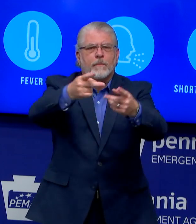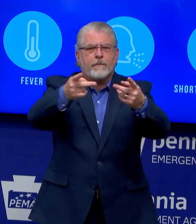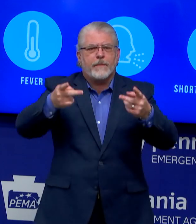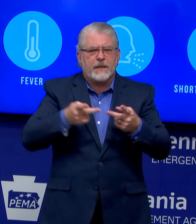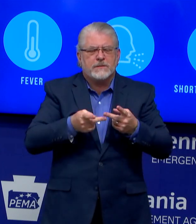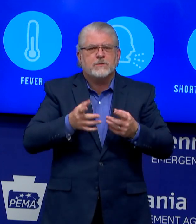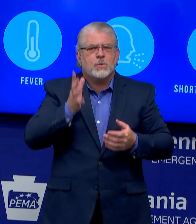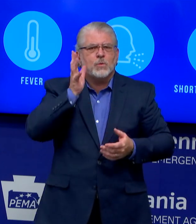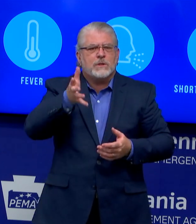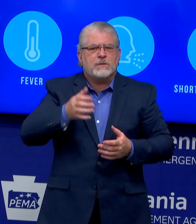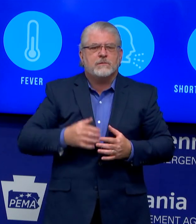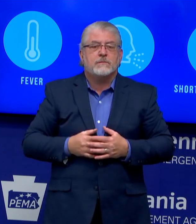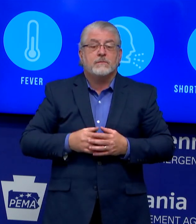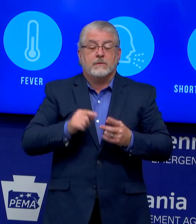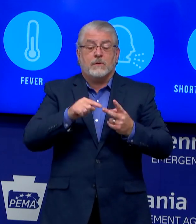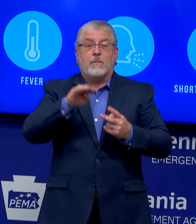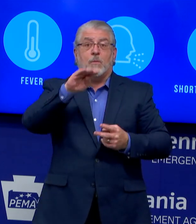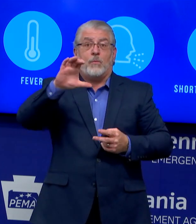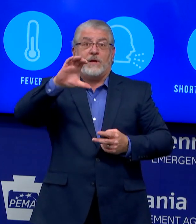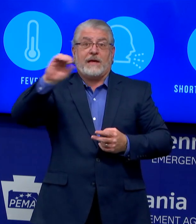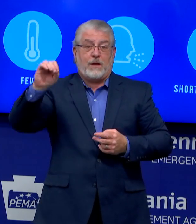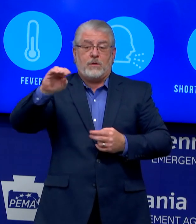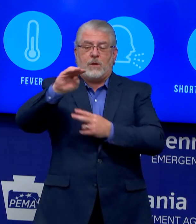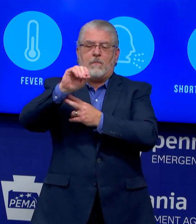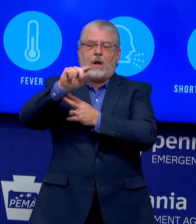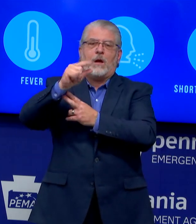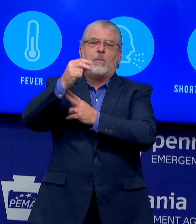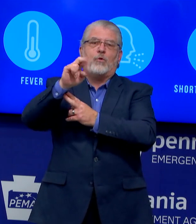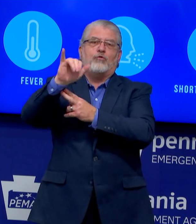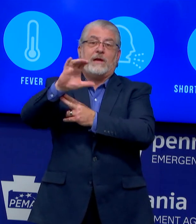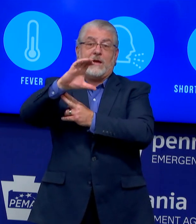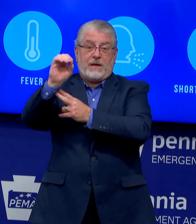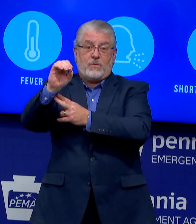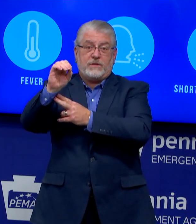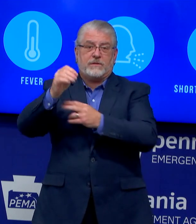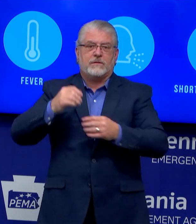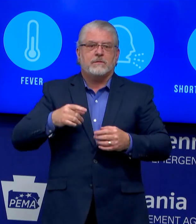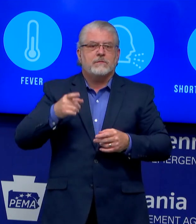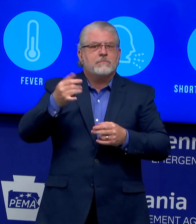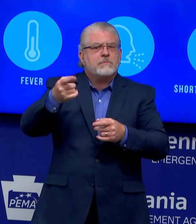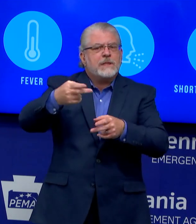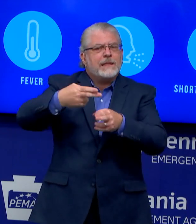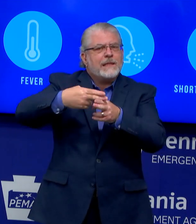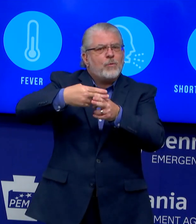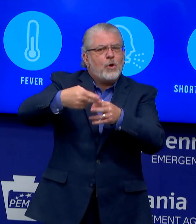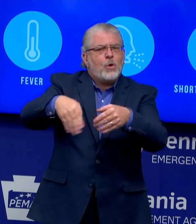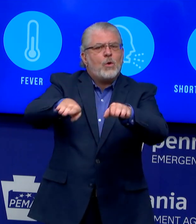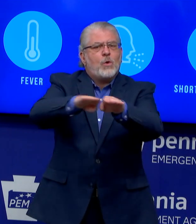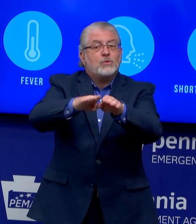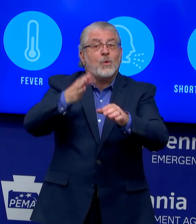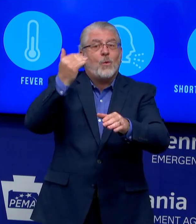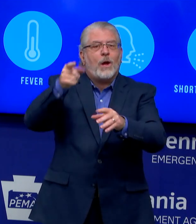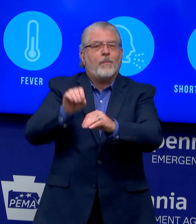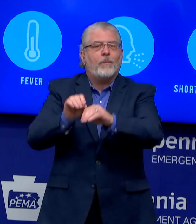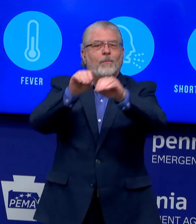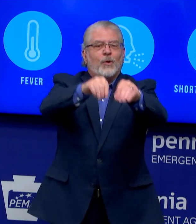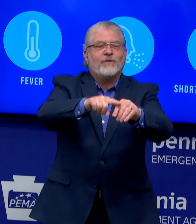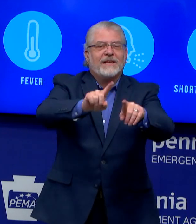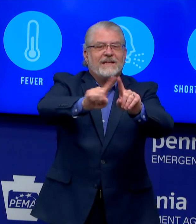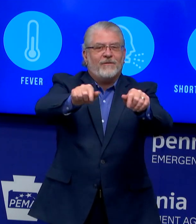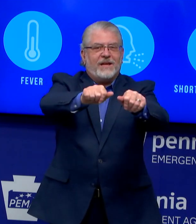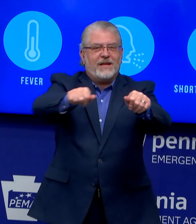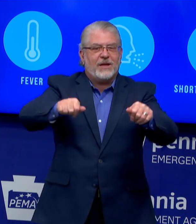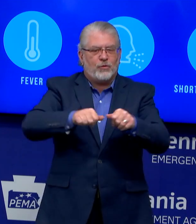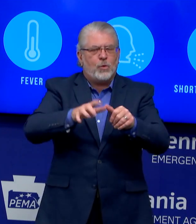Montgomery testing site actually will be moving, so it's closed temporarily, but will move to a new site and